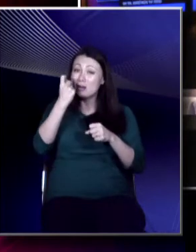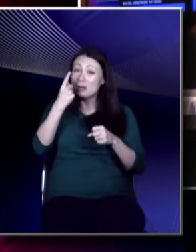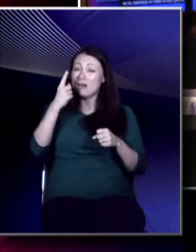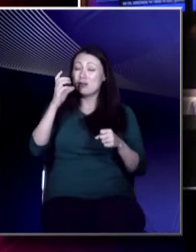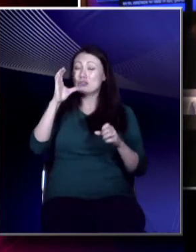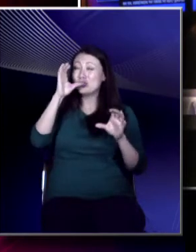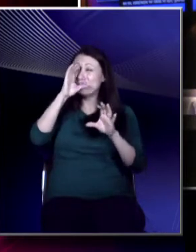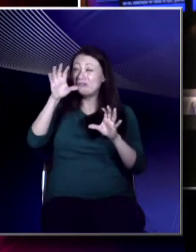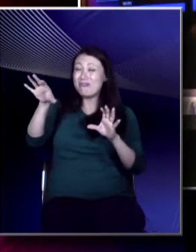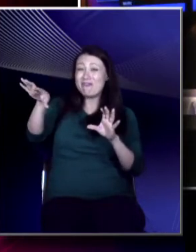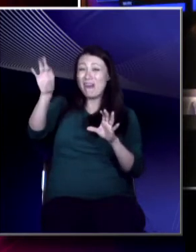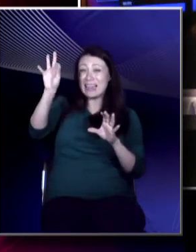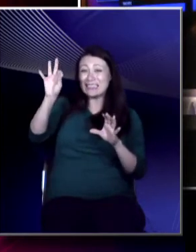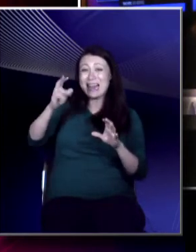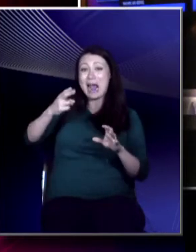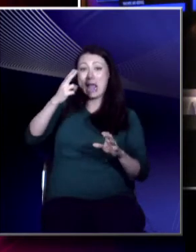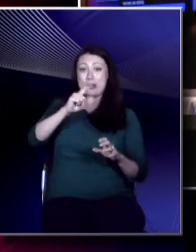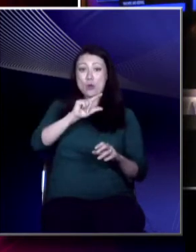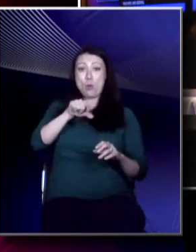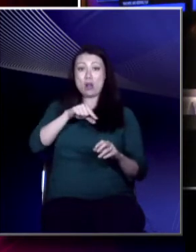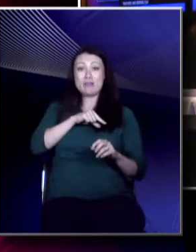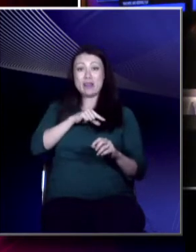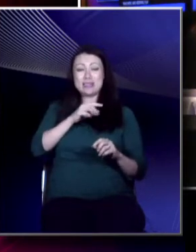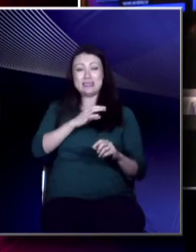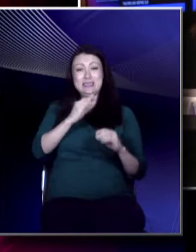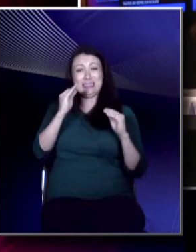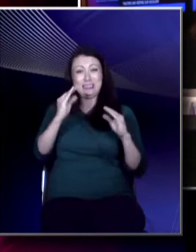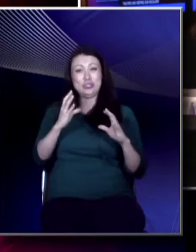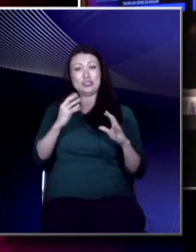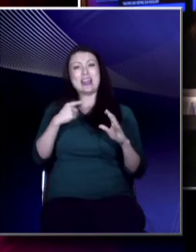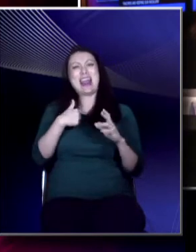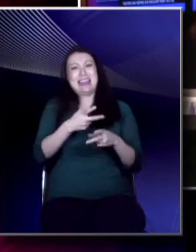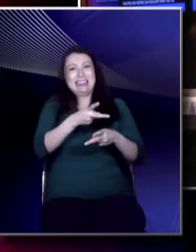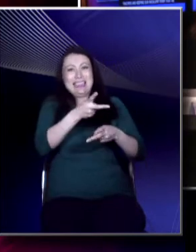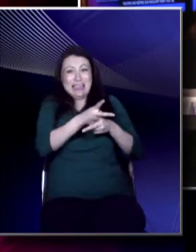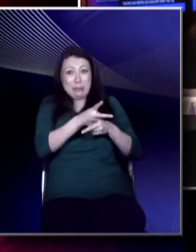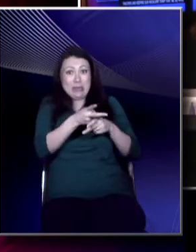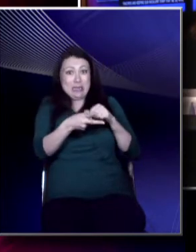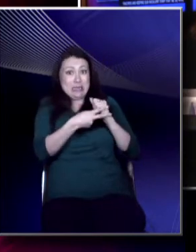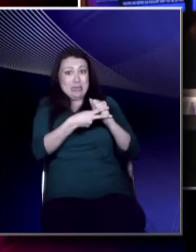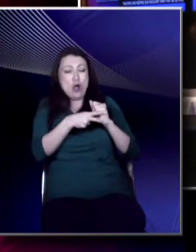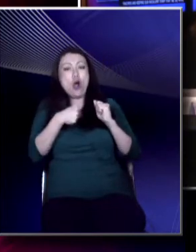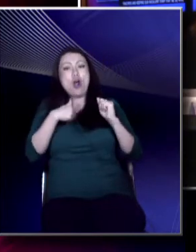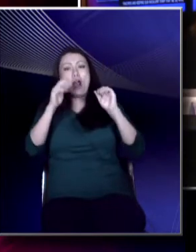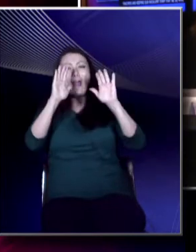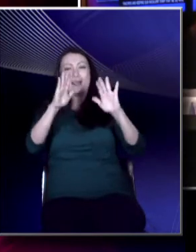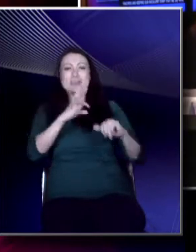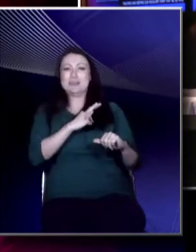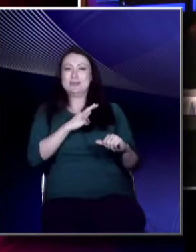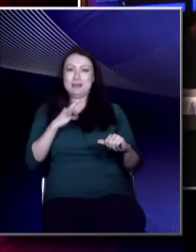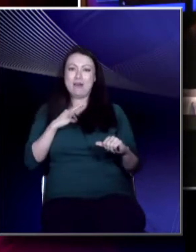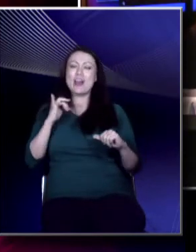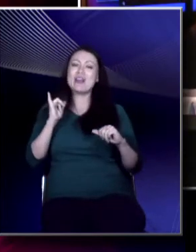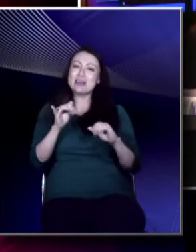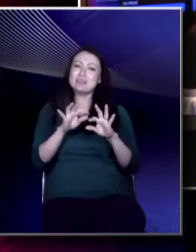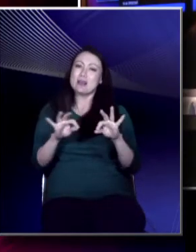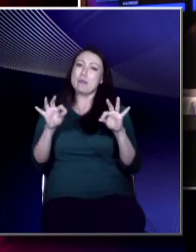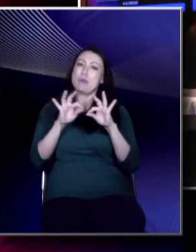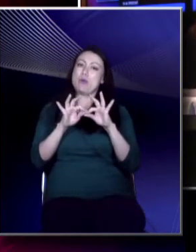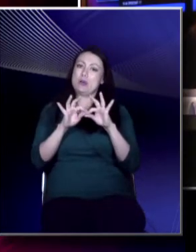teachers and keeping our excellent staff that we do have is an important